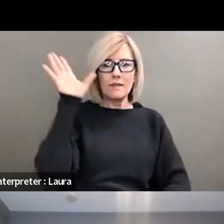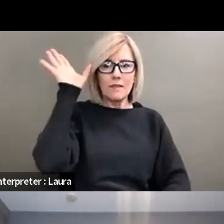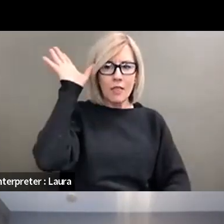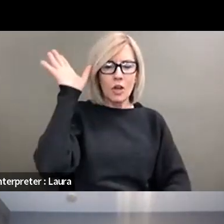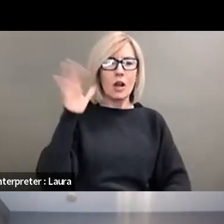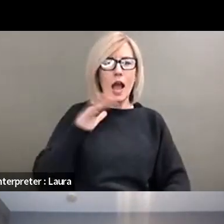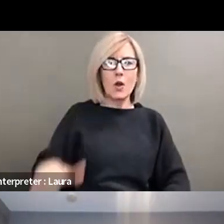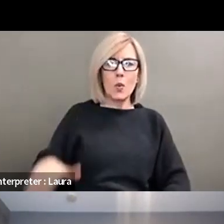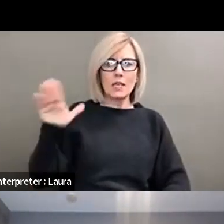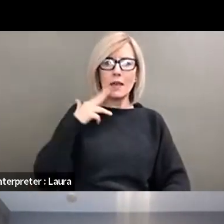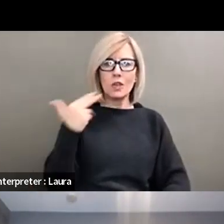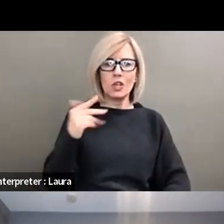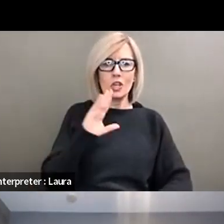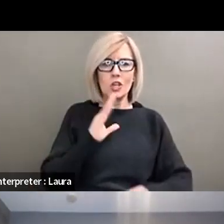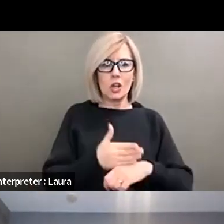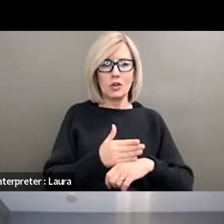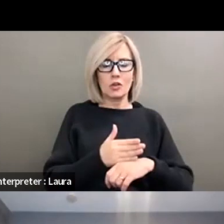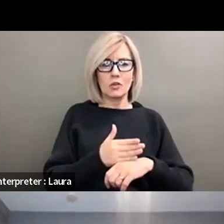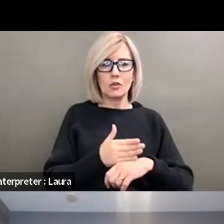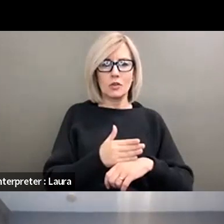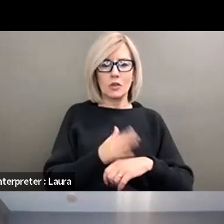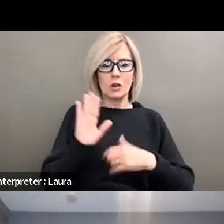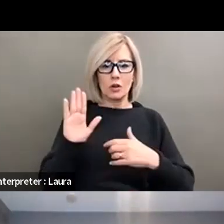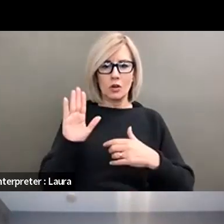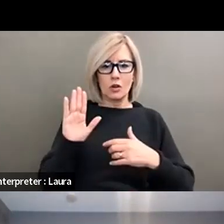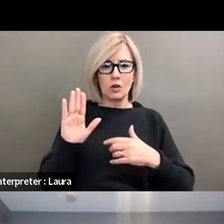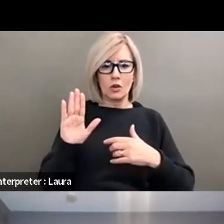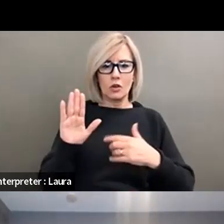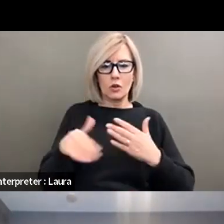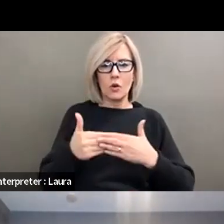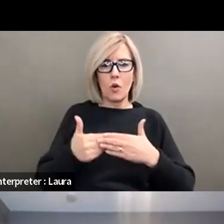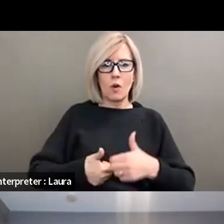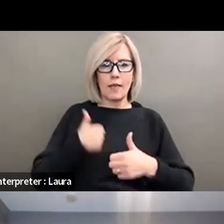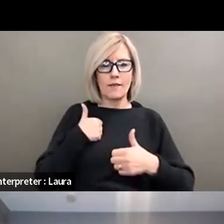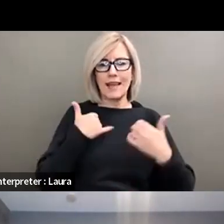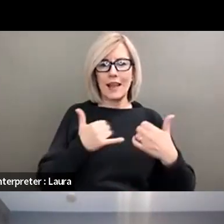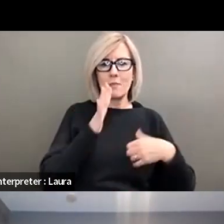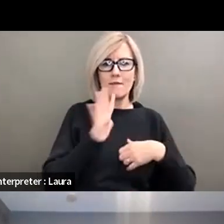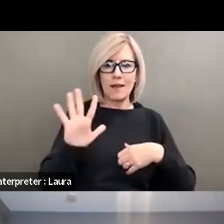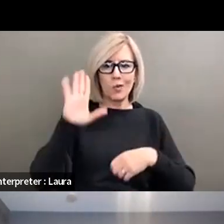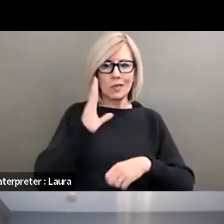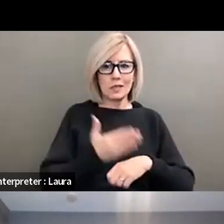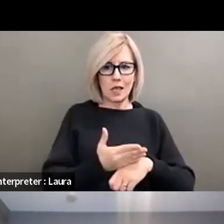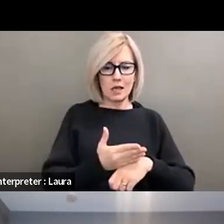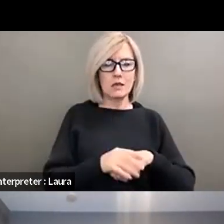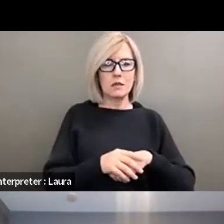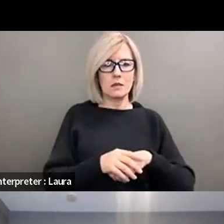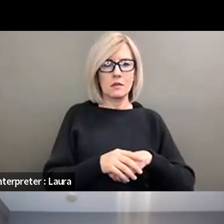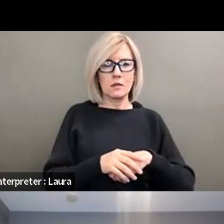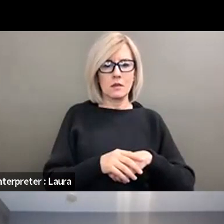raised my 13-year-old daughter, have her whole life. And now I have my 5-year-old son.